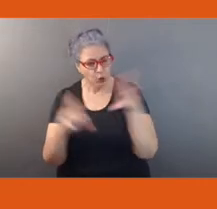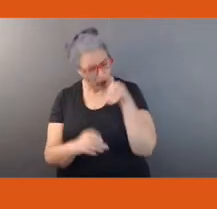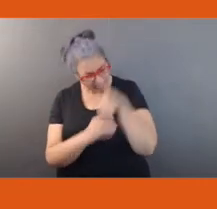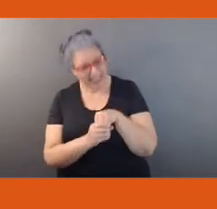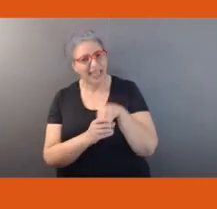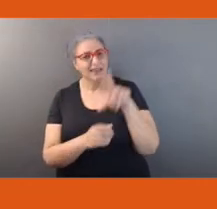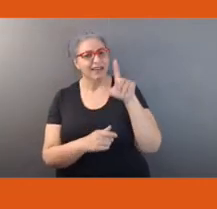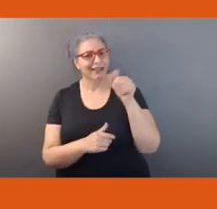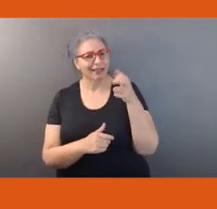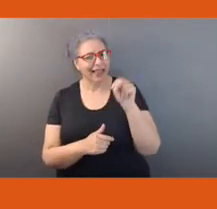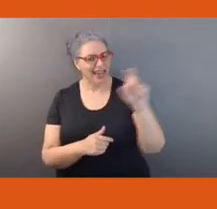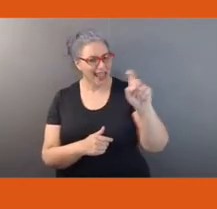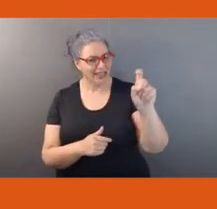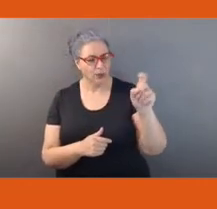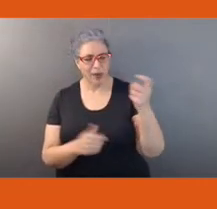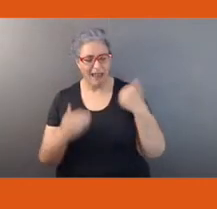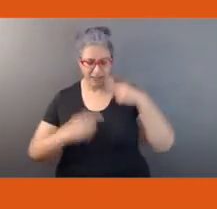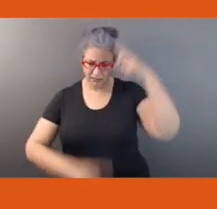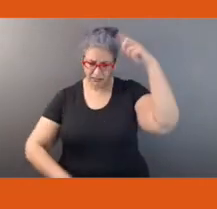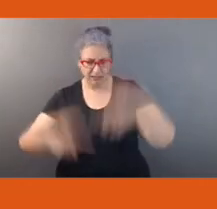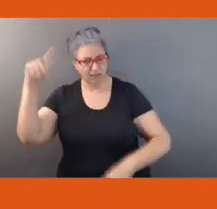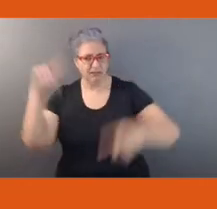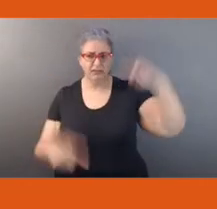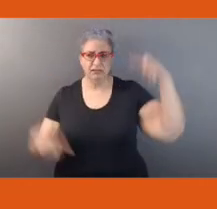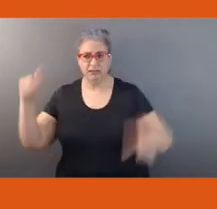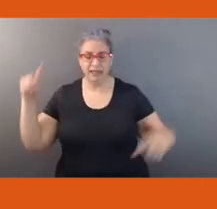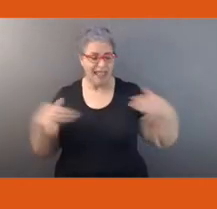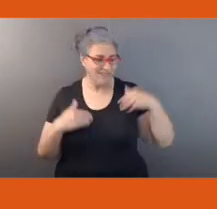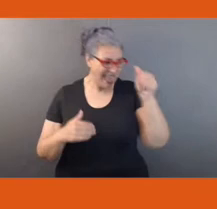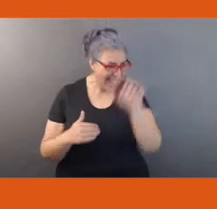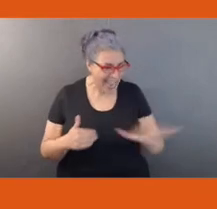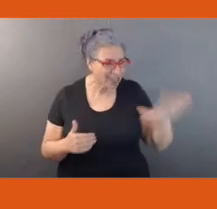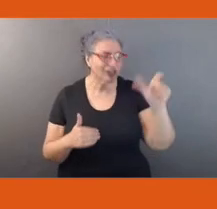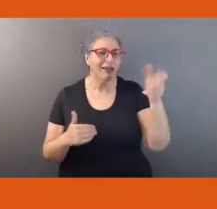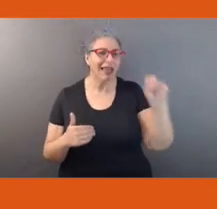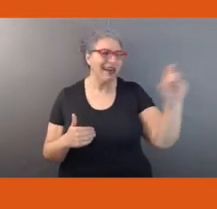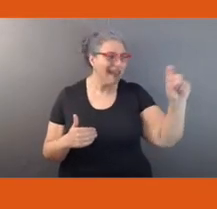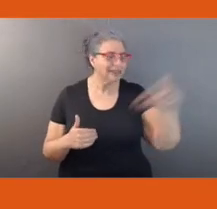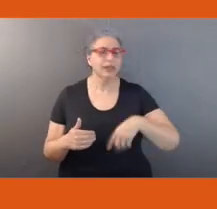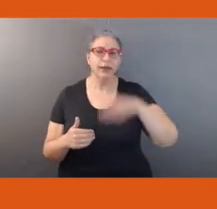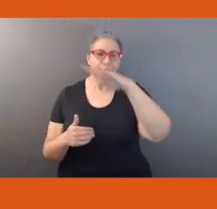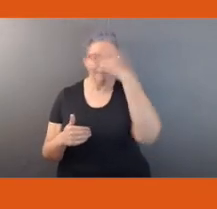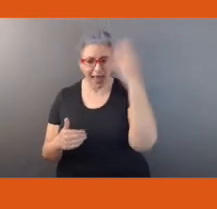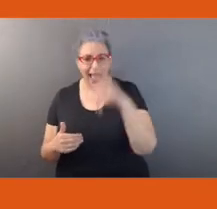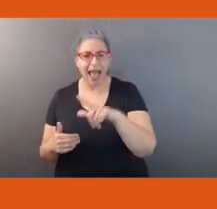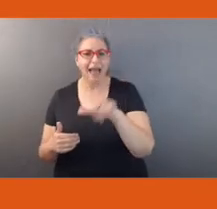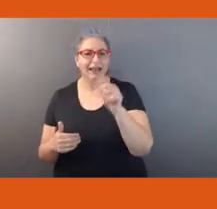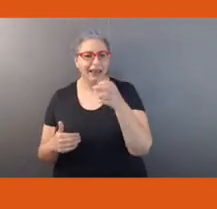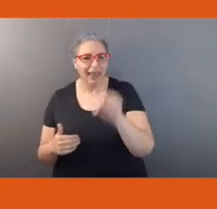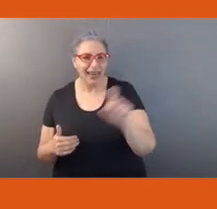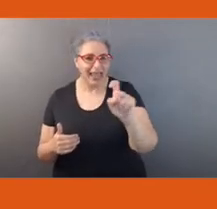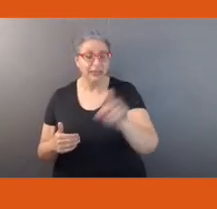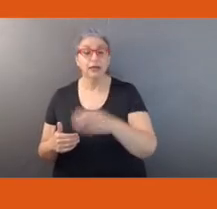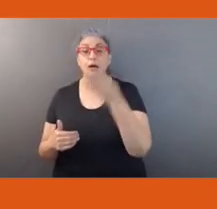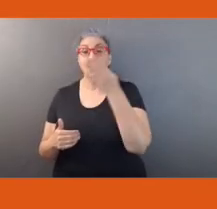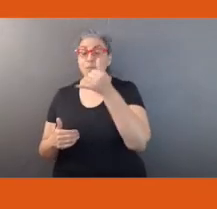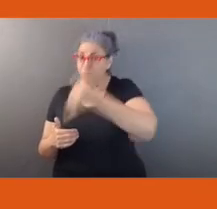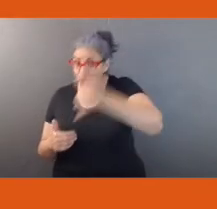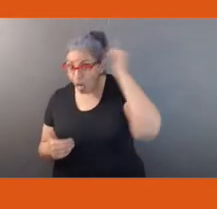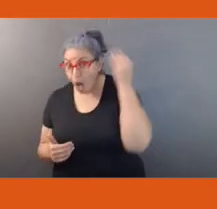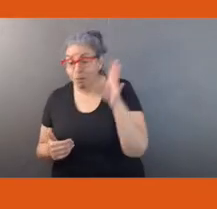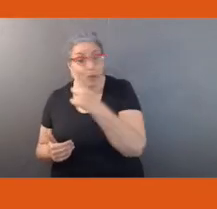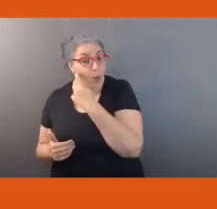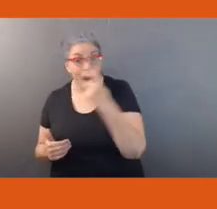within itself. It's very diverse. You have all sorts of Latinx people. You have Asian Latinx, Black Latinx, blonde,